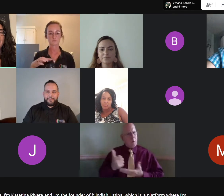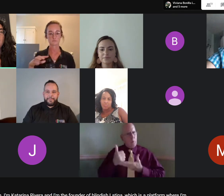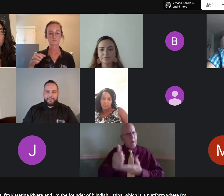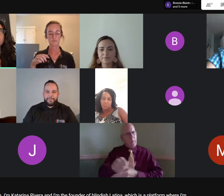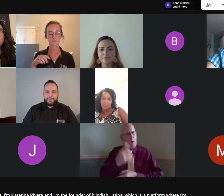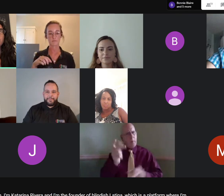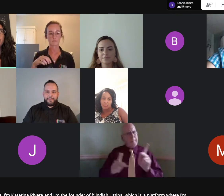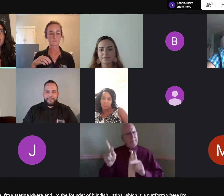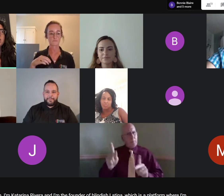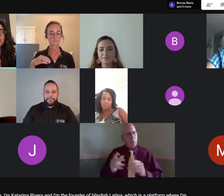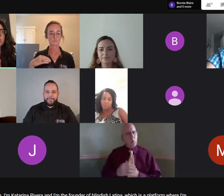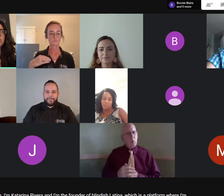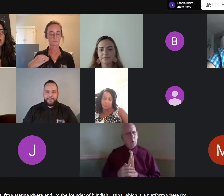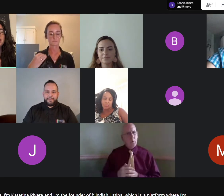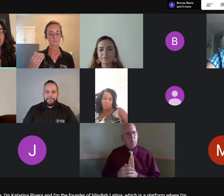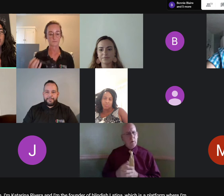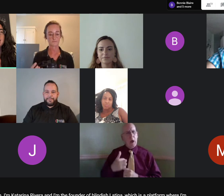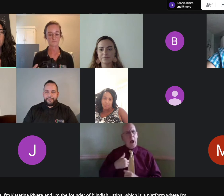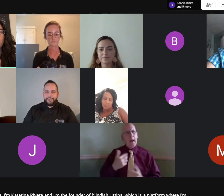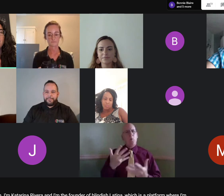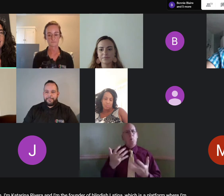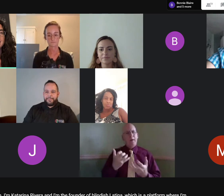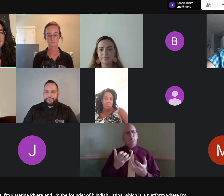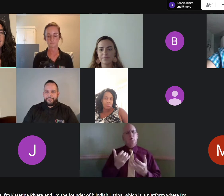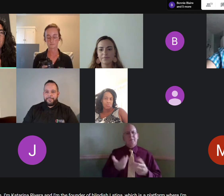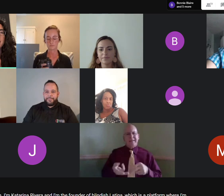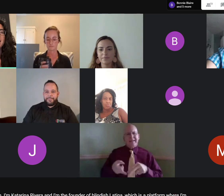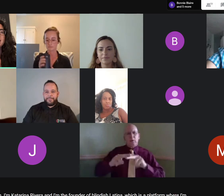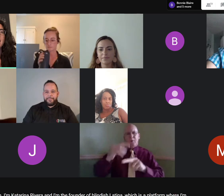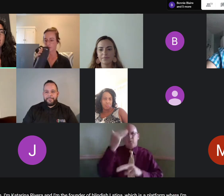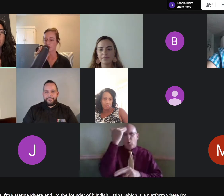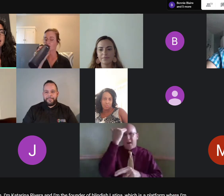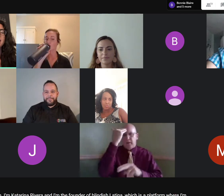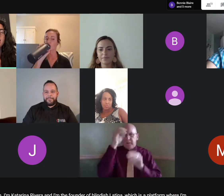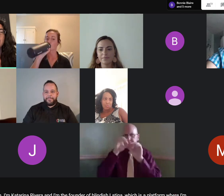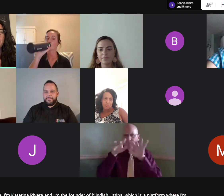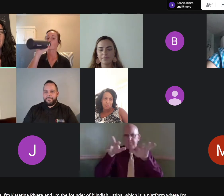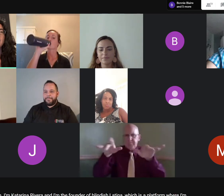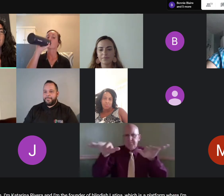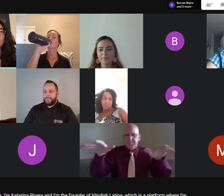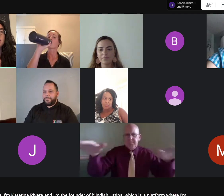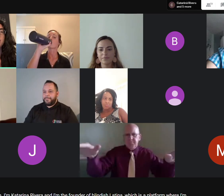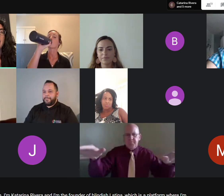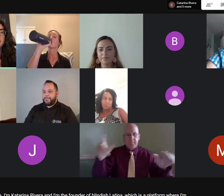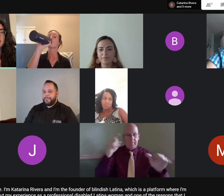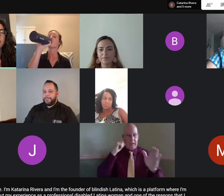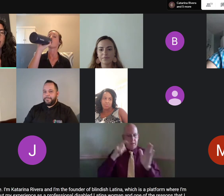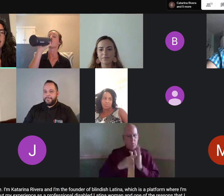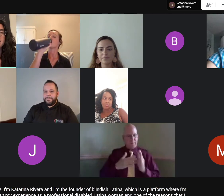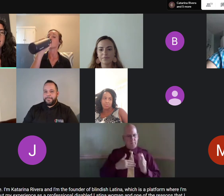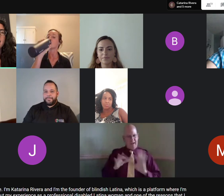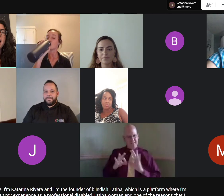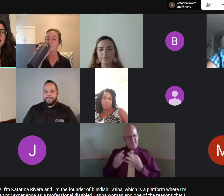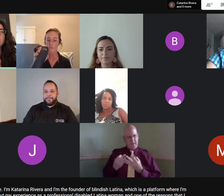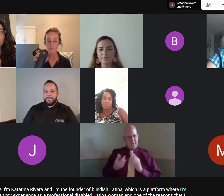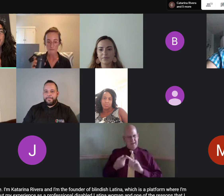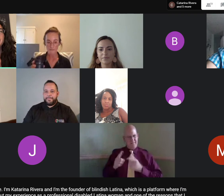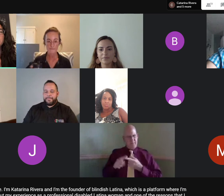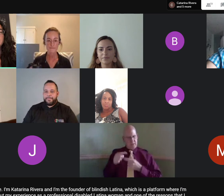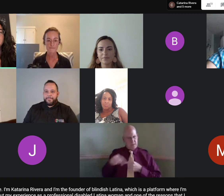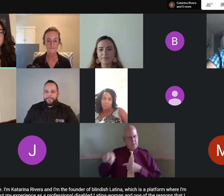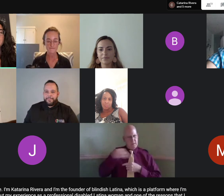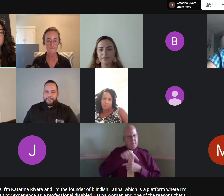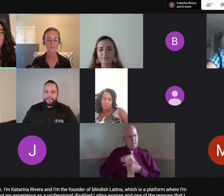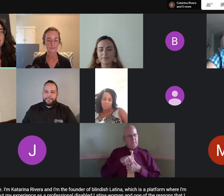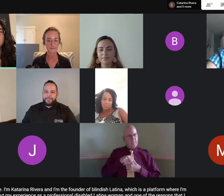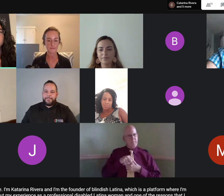people. And I also wanted to increase awareness because I noticed that even my close family and friends had so